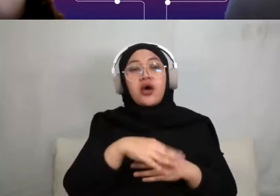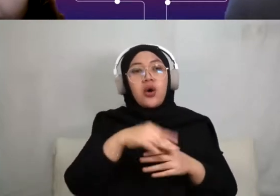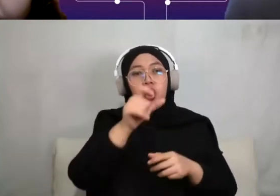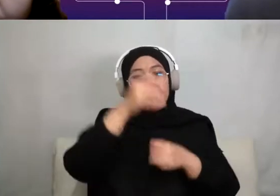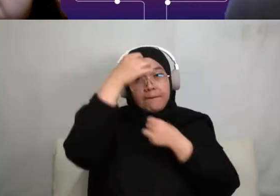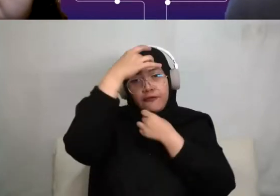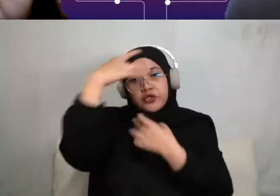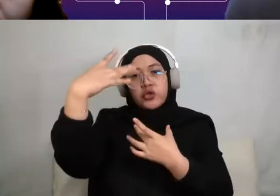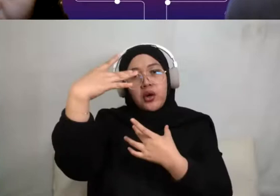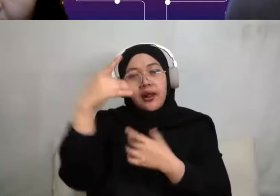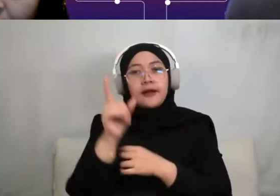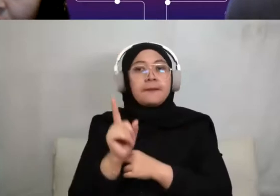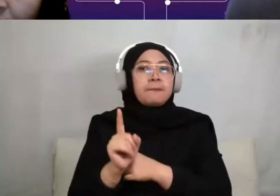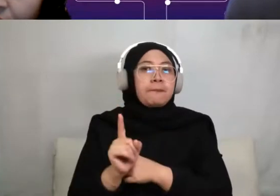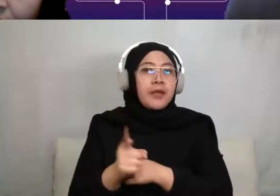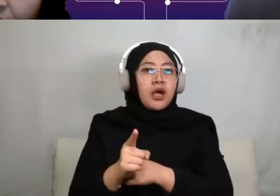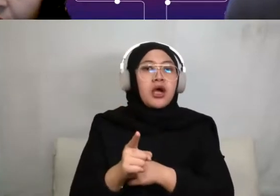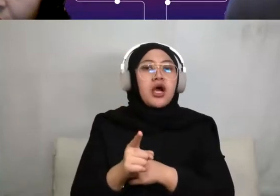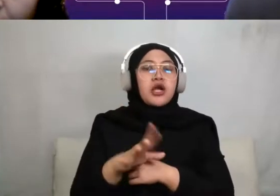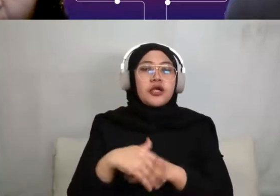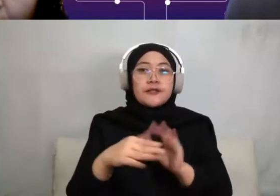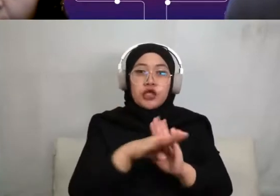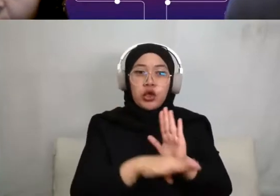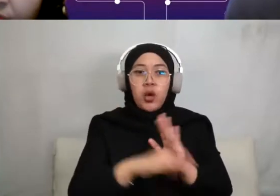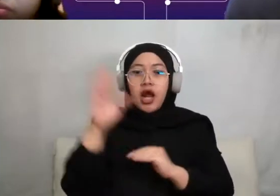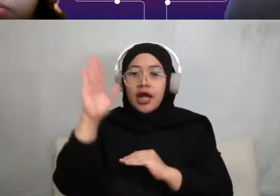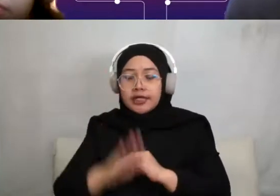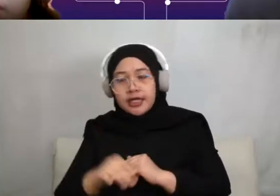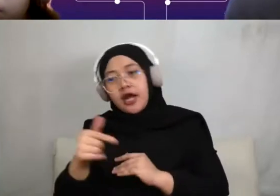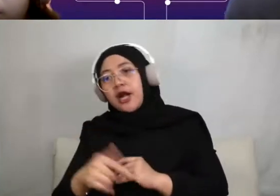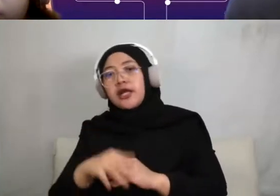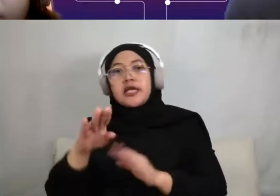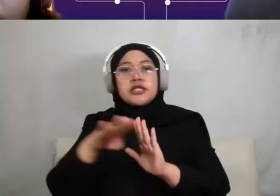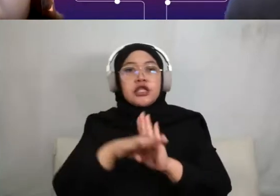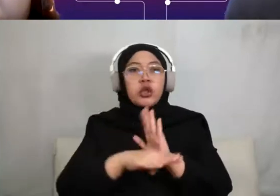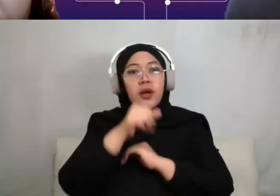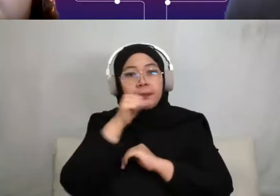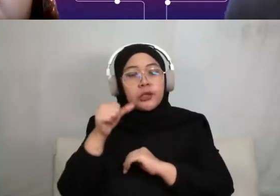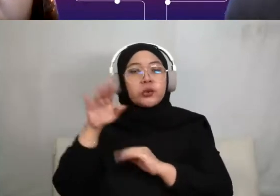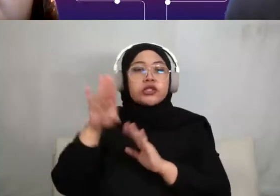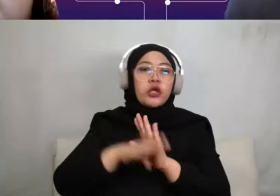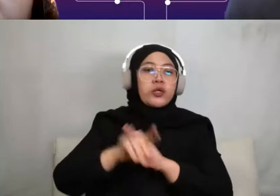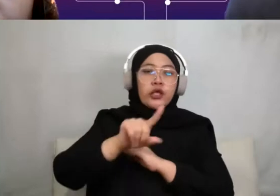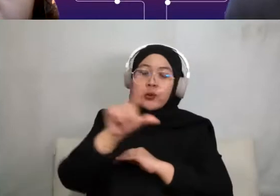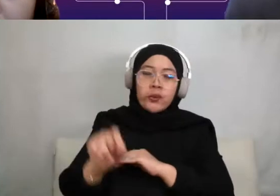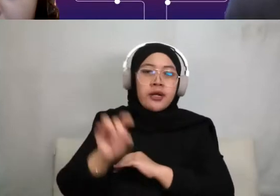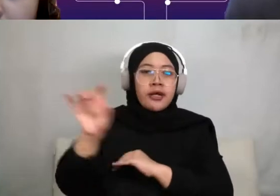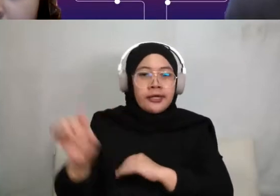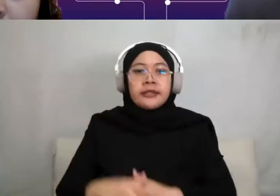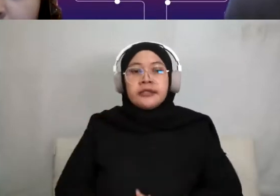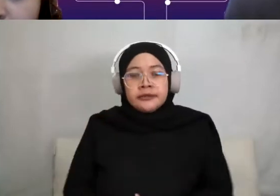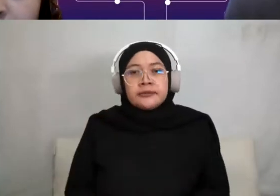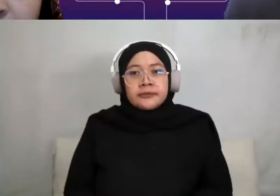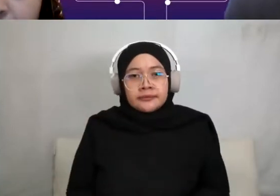weekly schedules, fortnight schedules, and monthly schedules, and quarterly schedules, 6 year